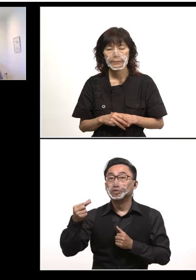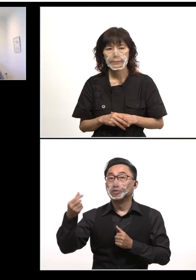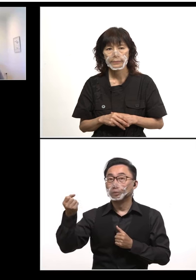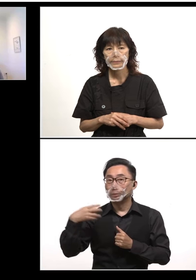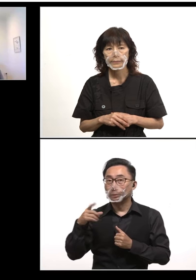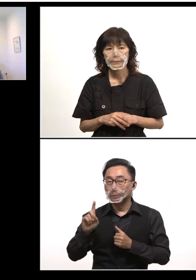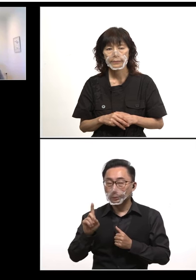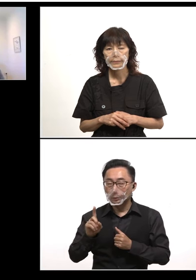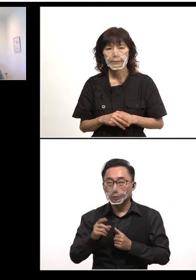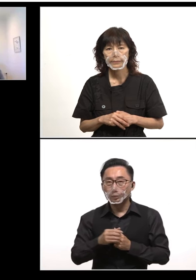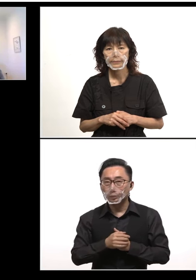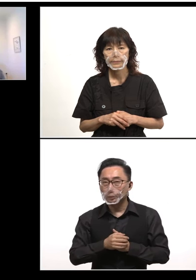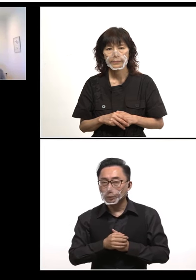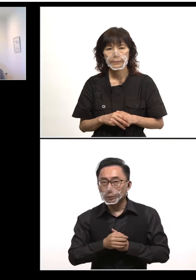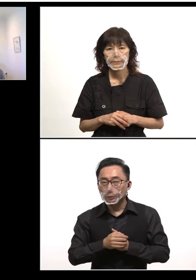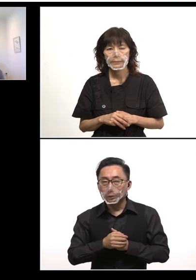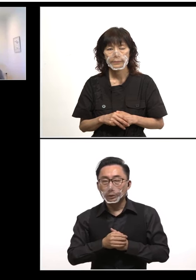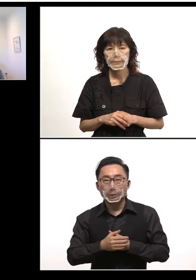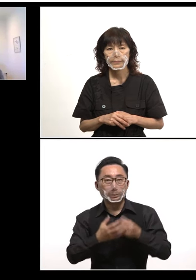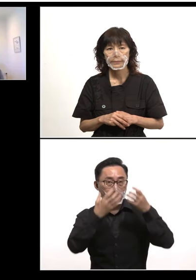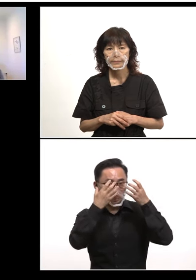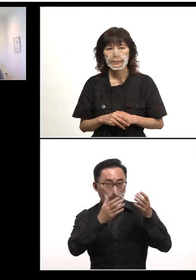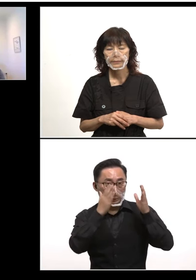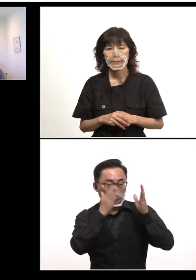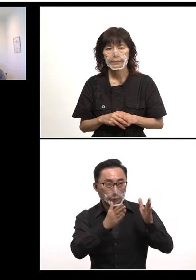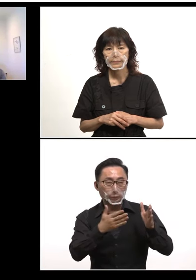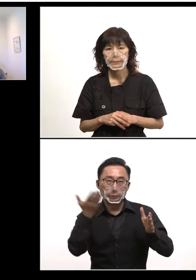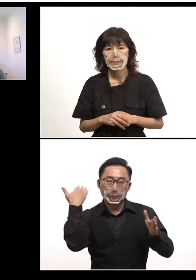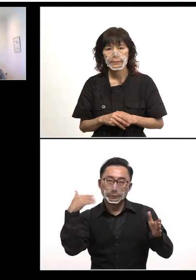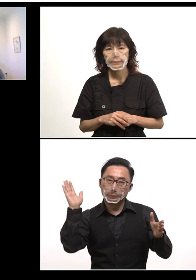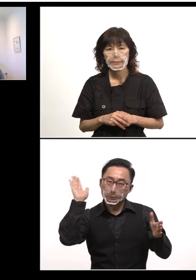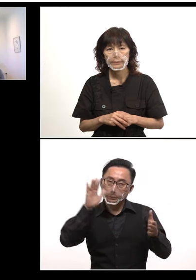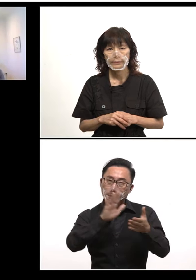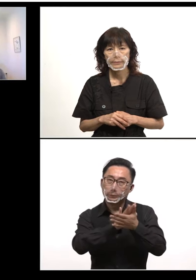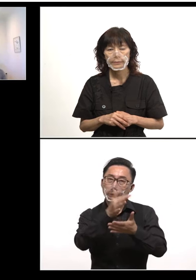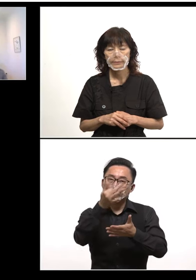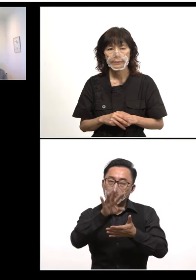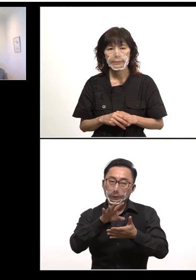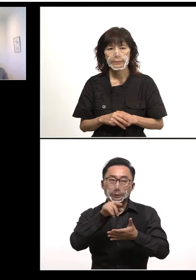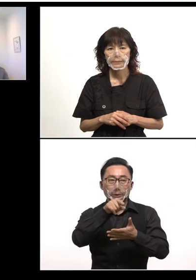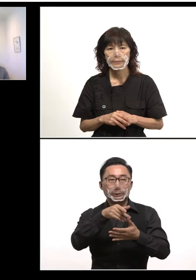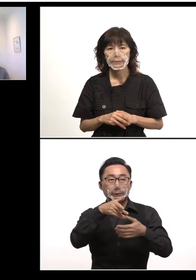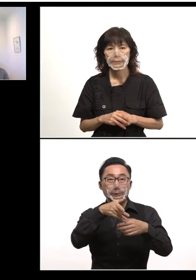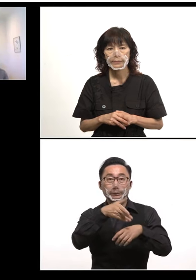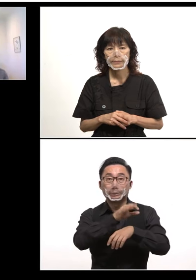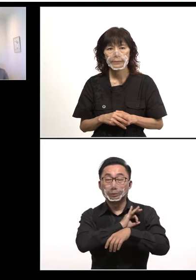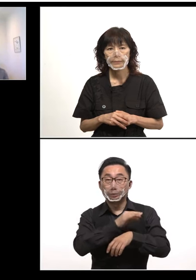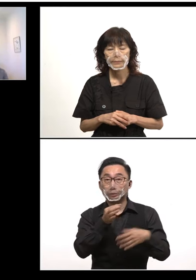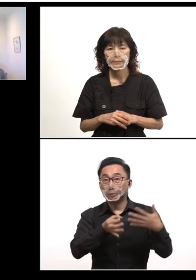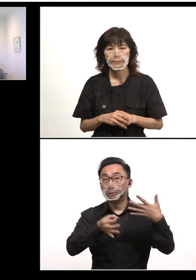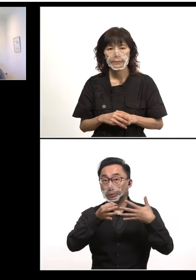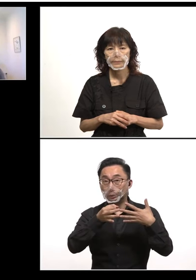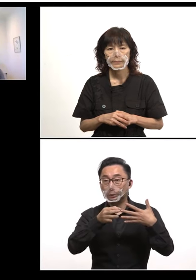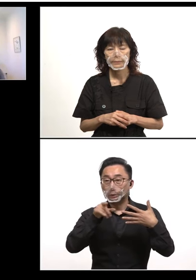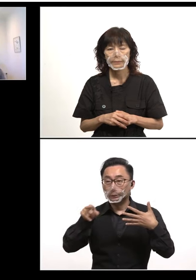last few decades, you can see loads of improvement, but more recently in the UK, you can